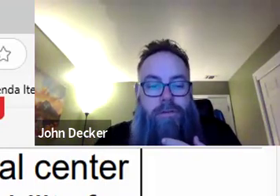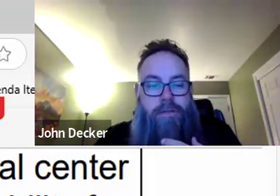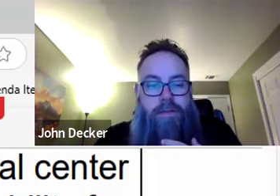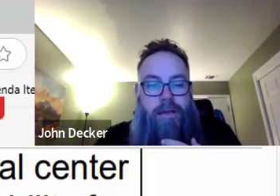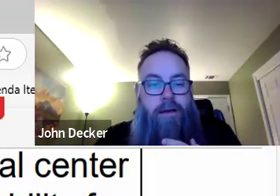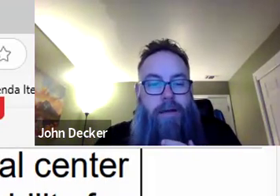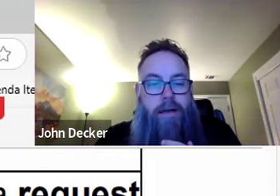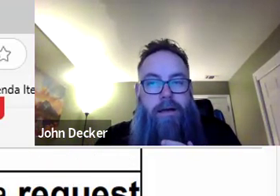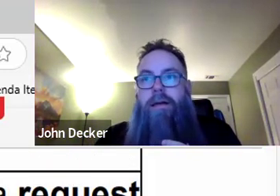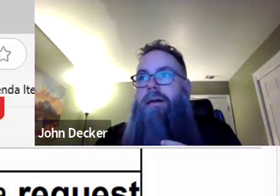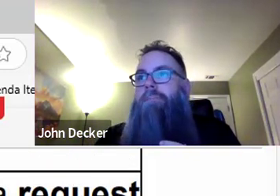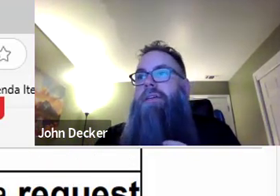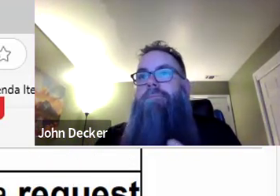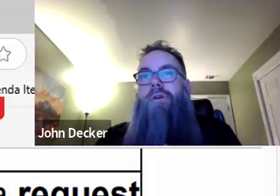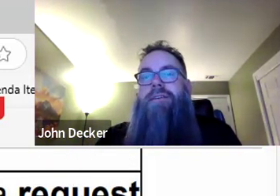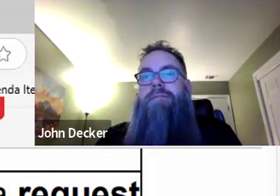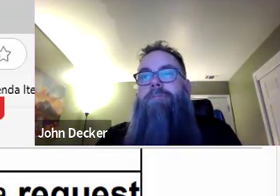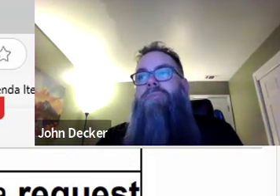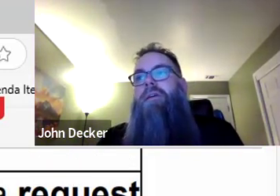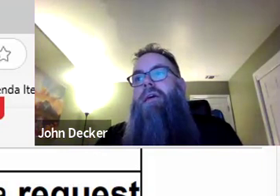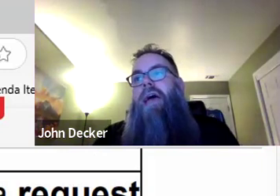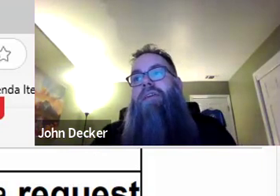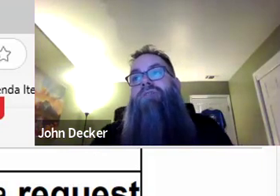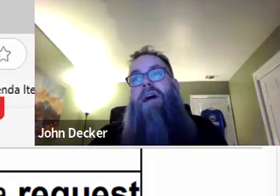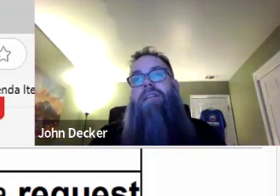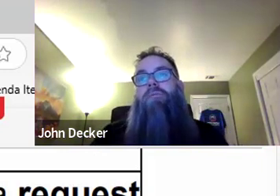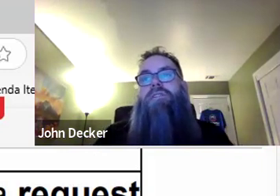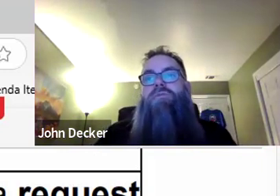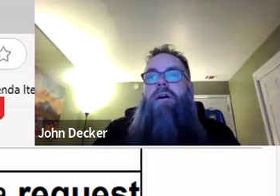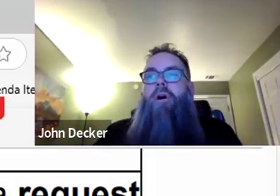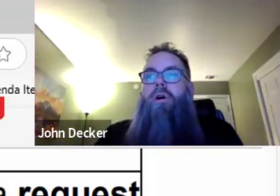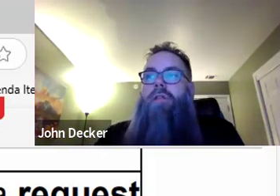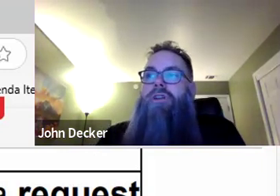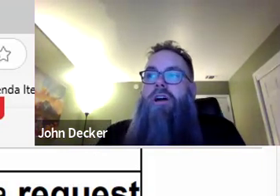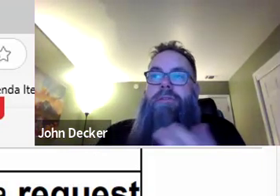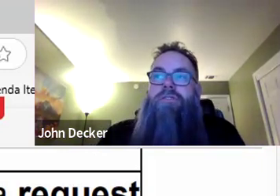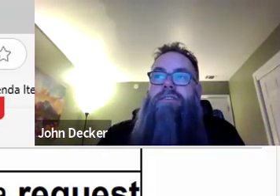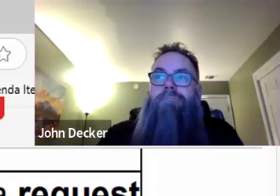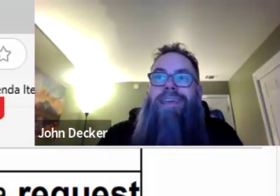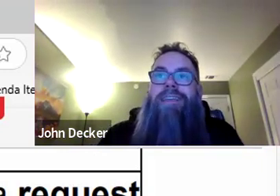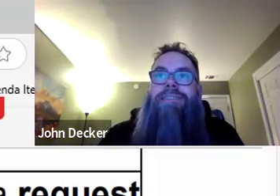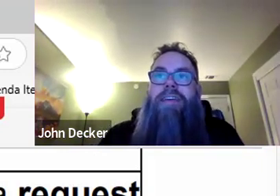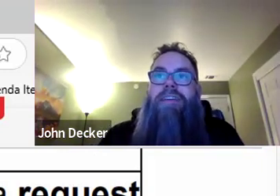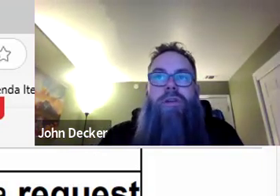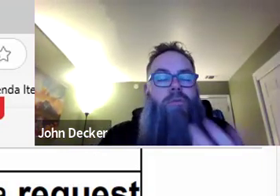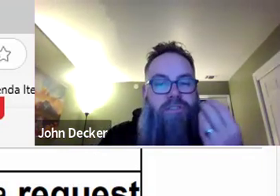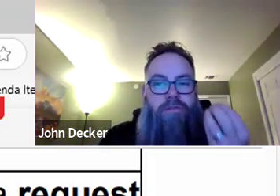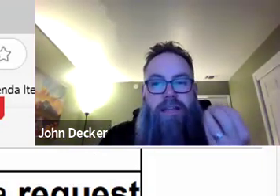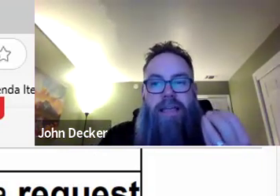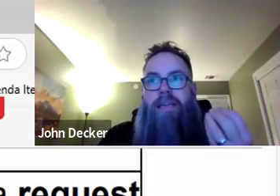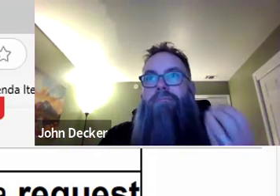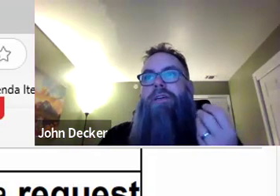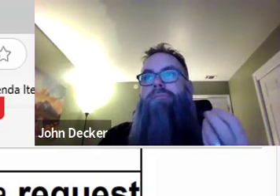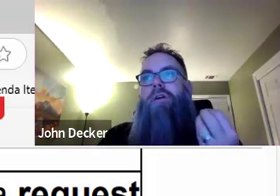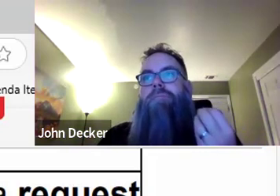close out the applicant and process. And then finally, once all of the documents are submitted in stage 3, once